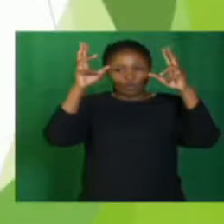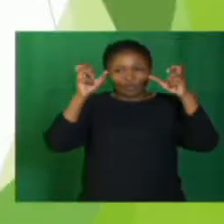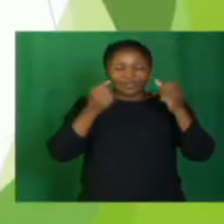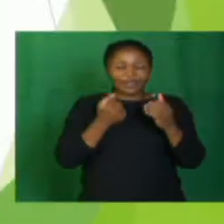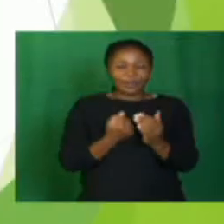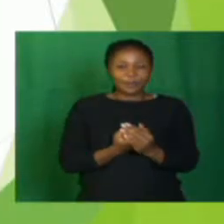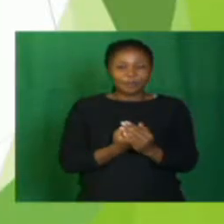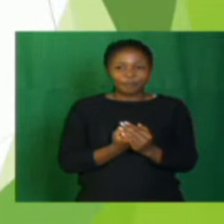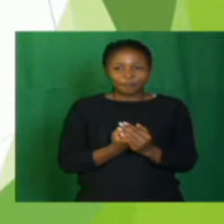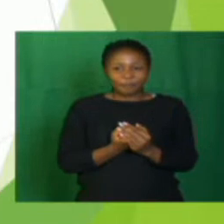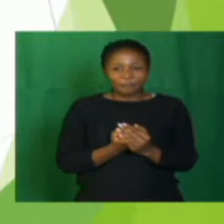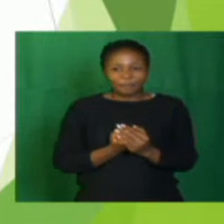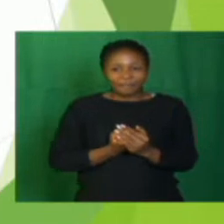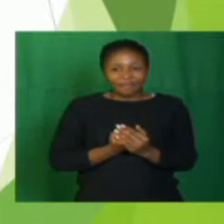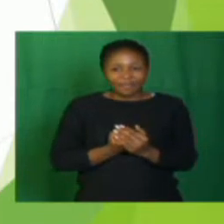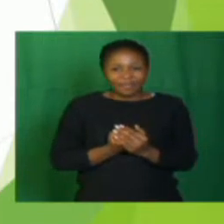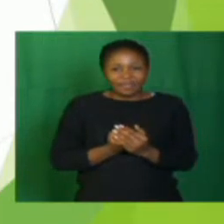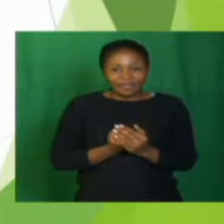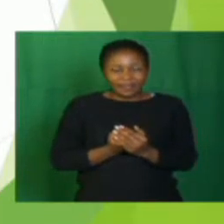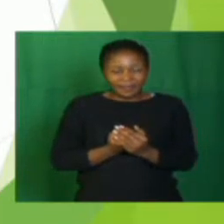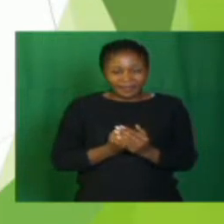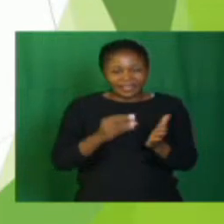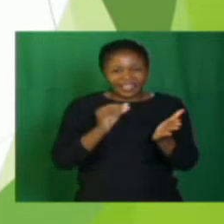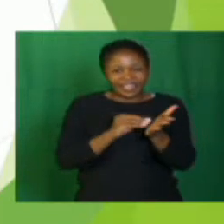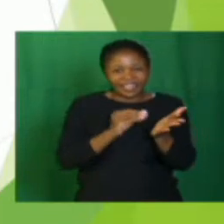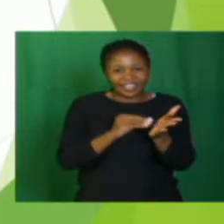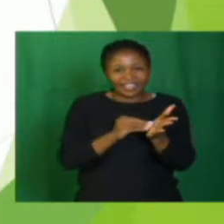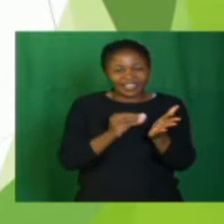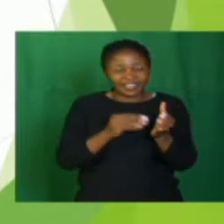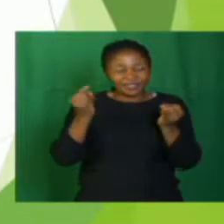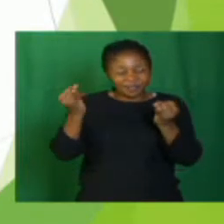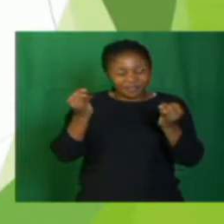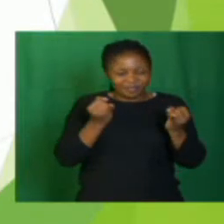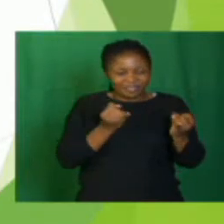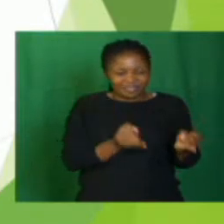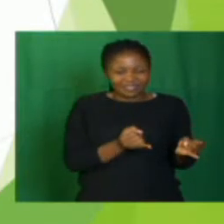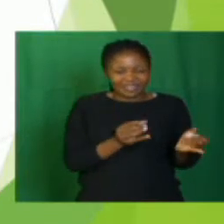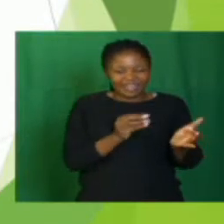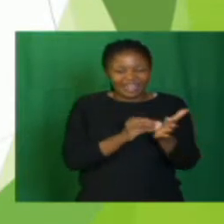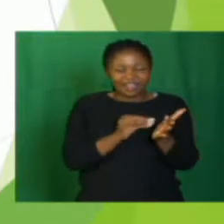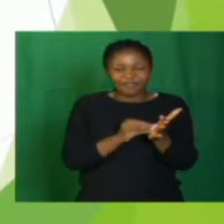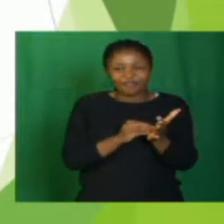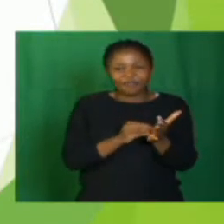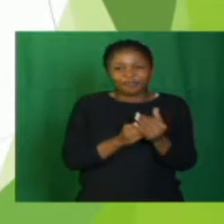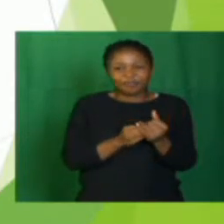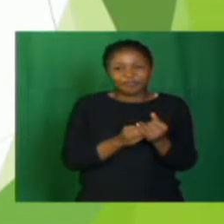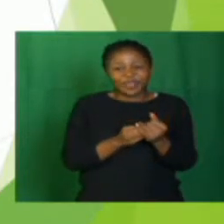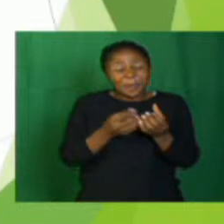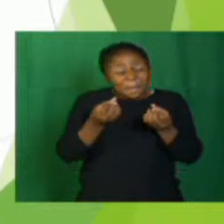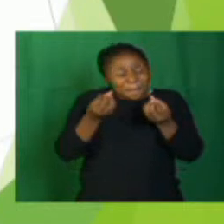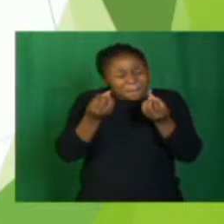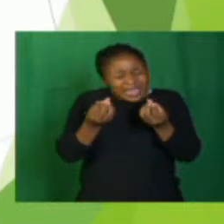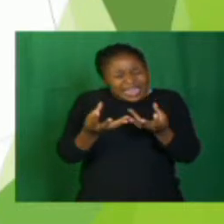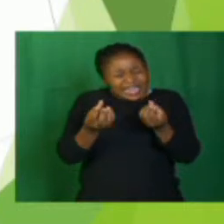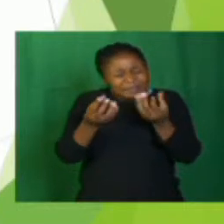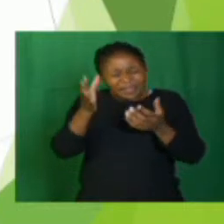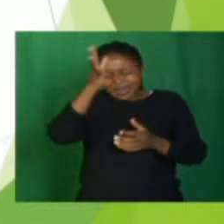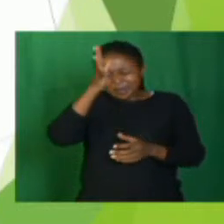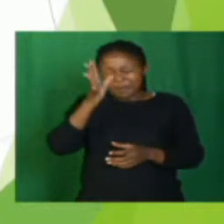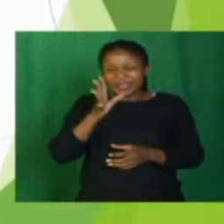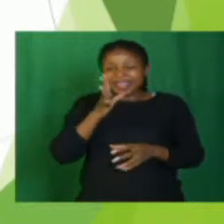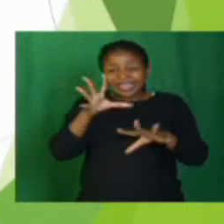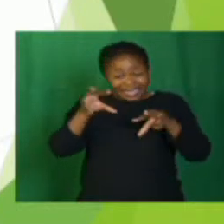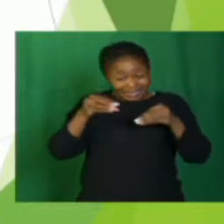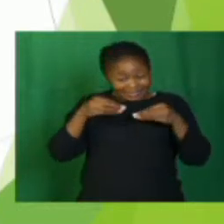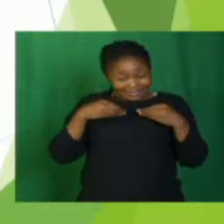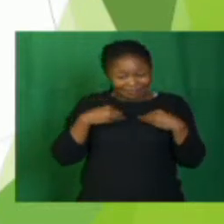introduction. Many parents nowadays have accepted total responsibility for the education of their children at